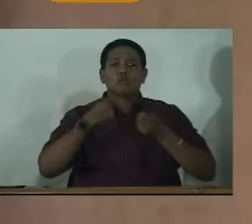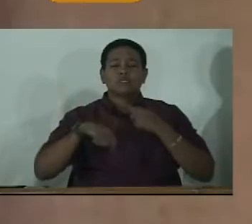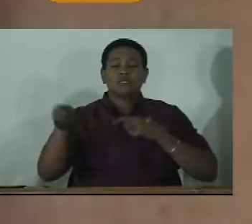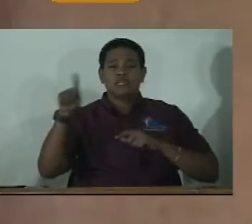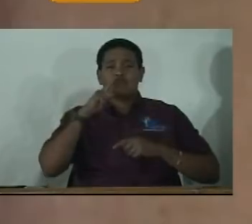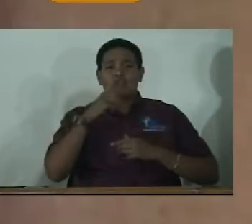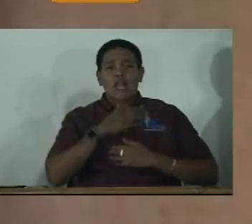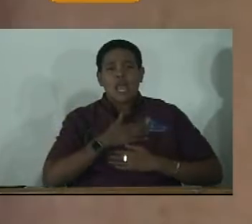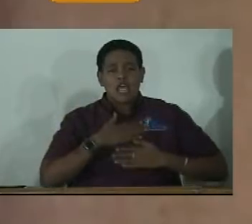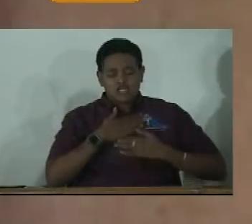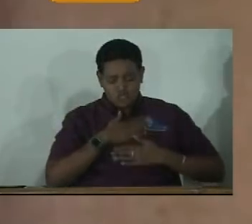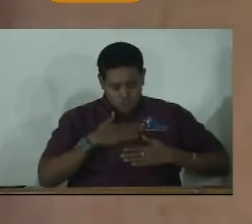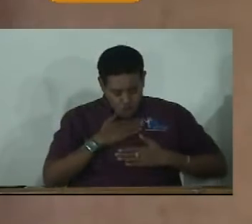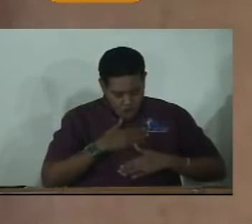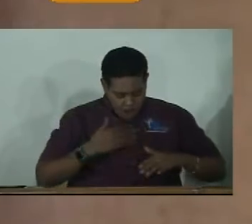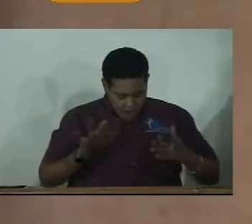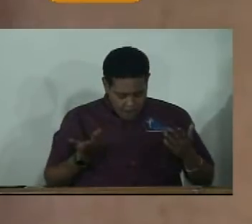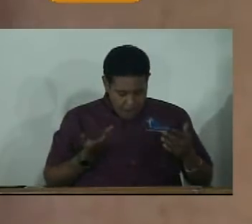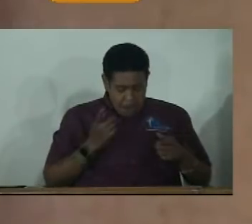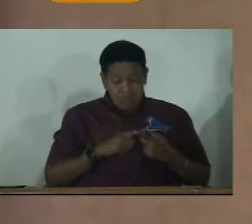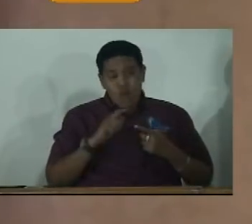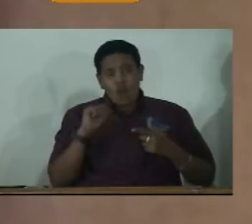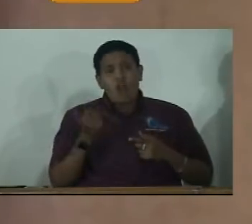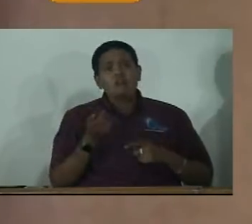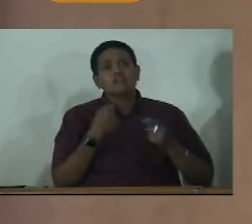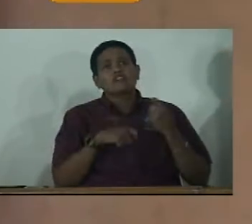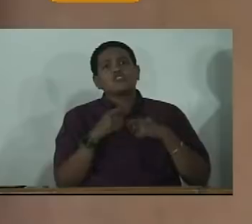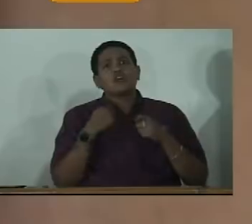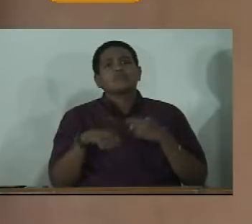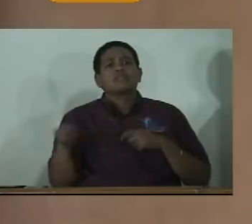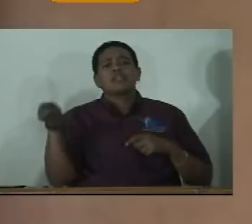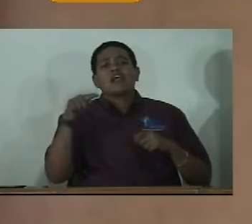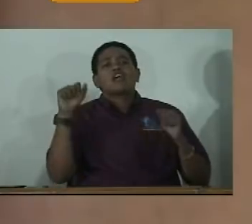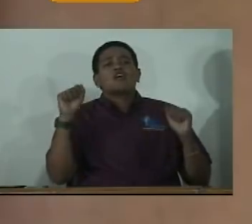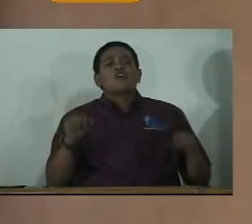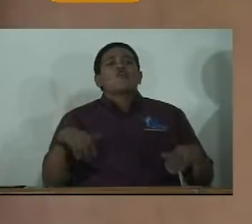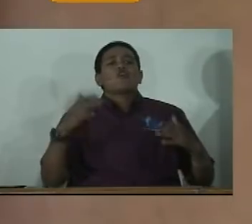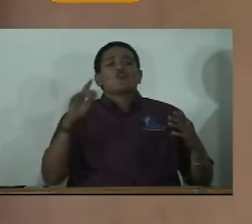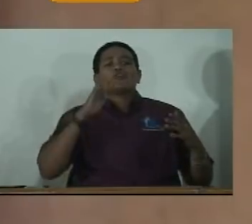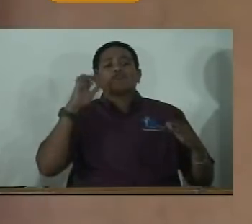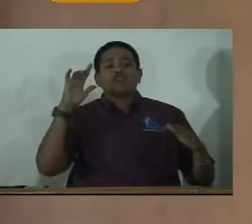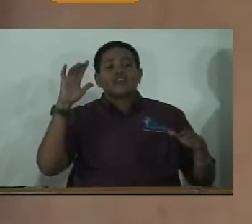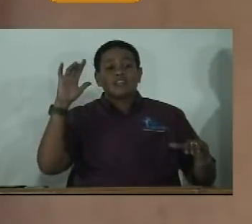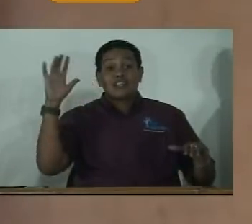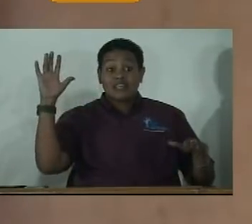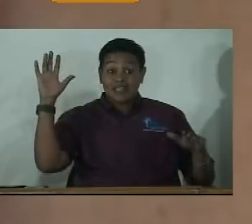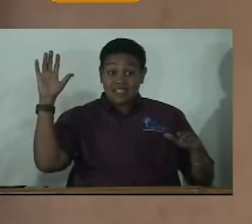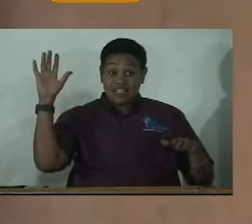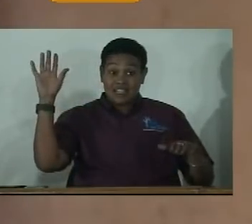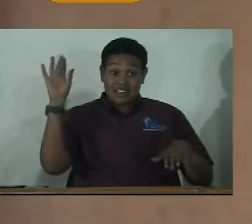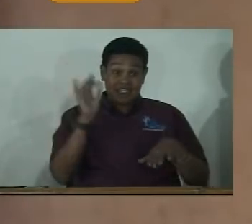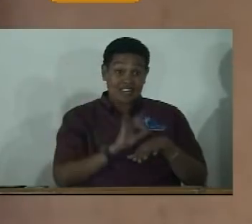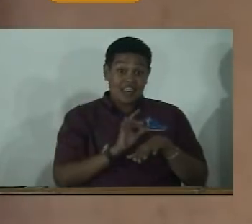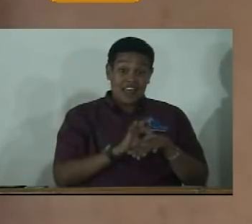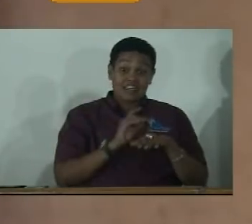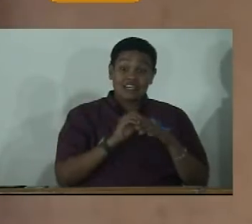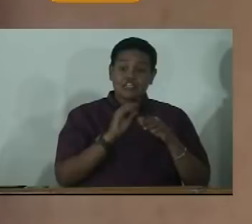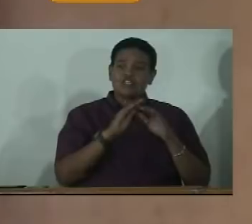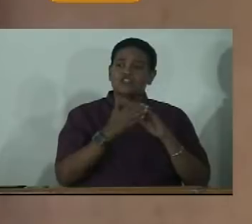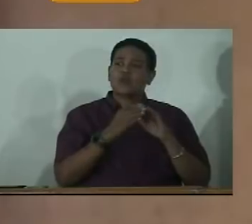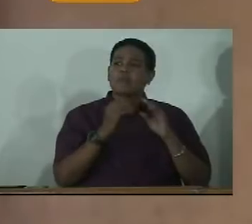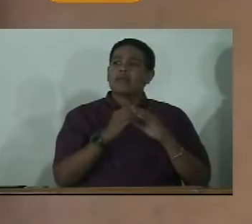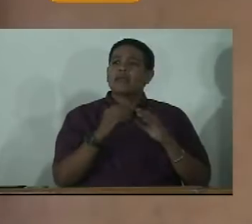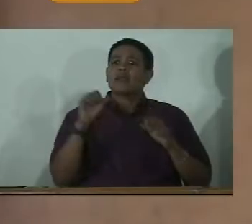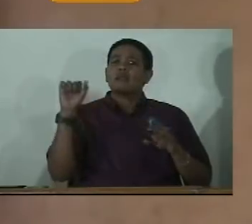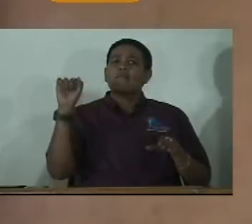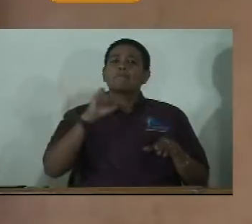enjoyed and other subsidies, they could then land it in Jamaica in powder form,